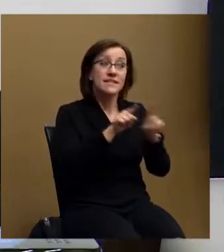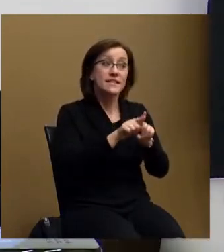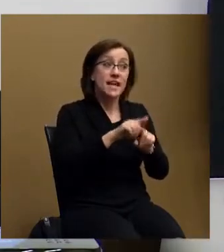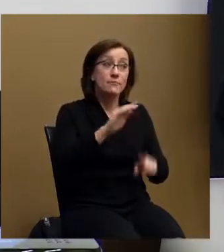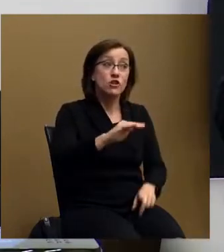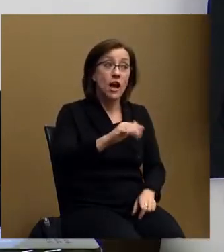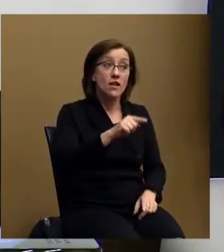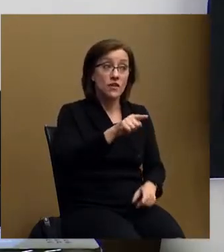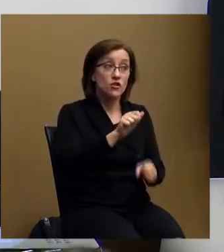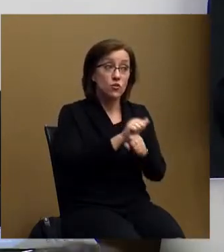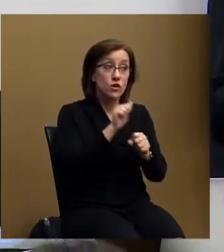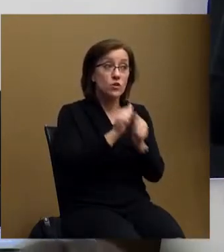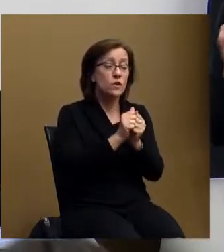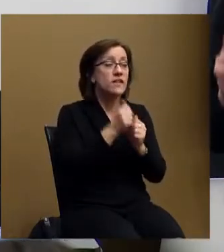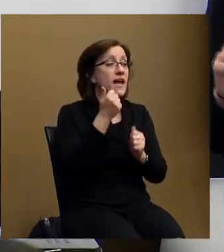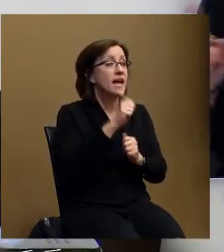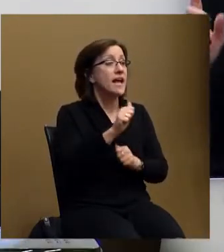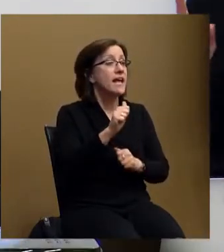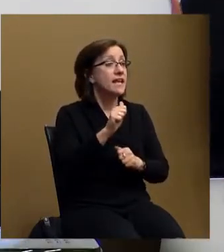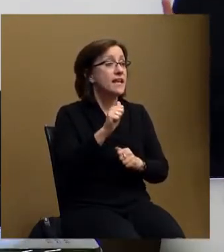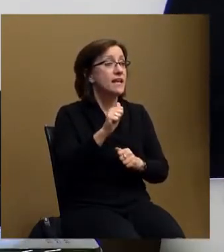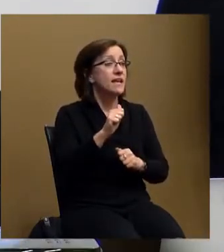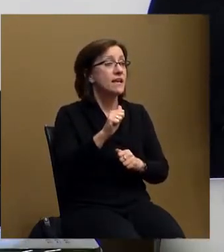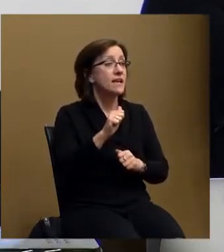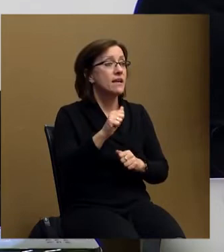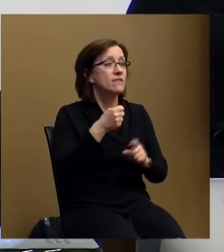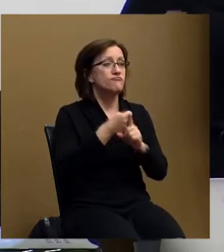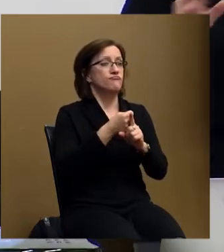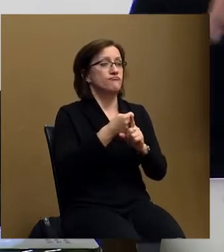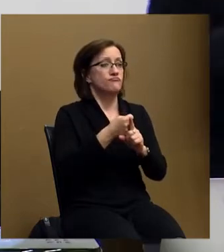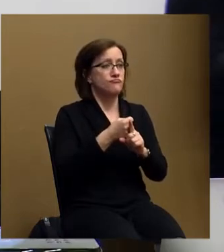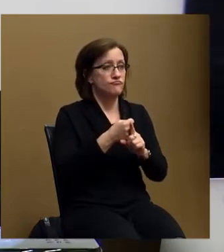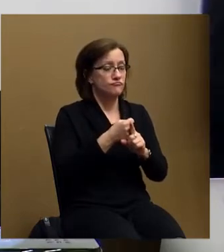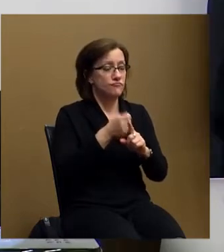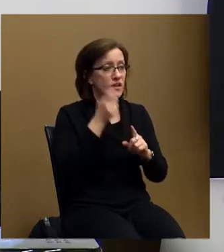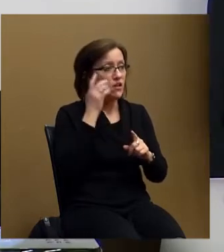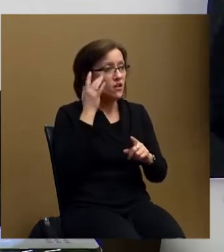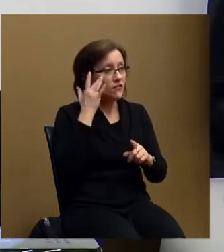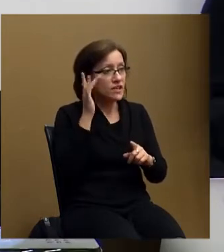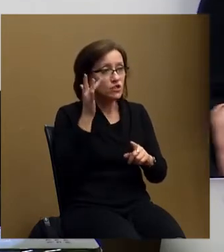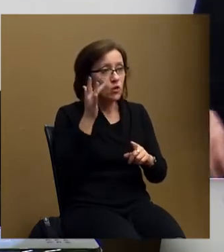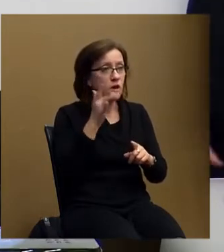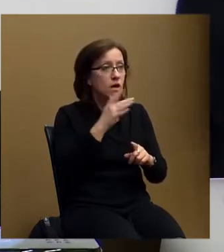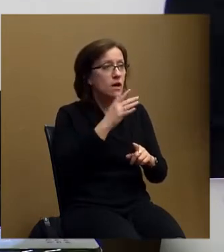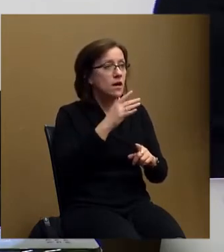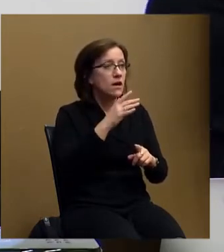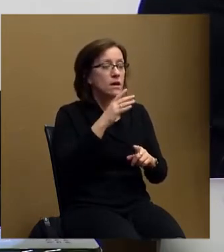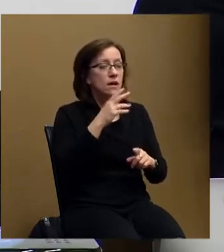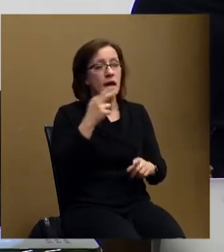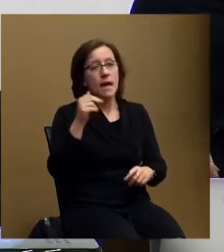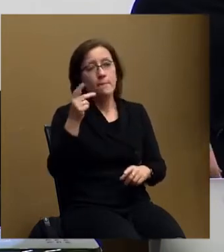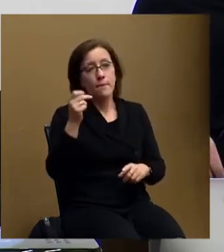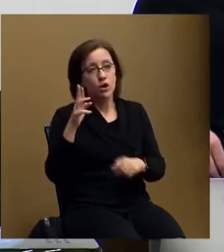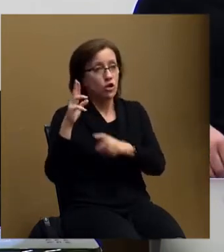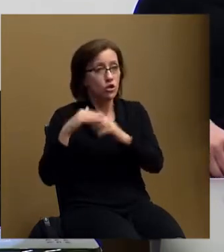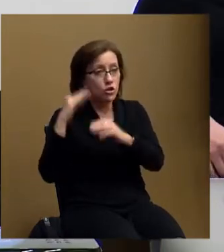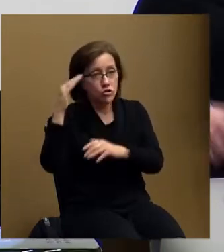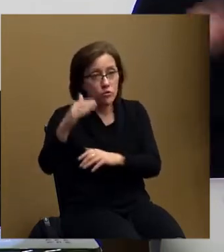child that you're working with. Is there any impact there, either hyper or